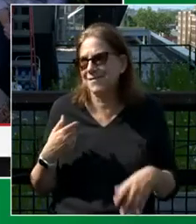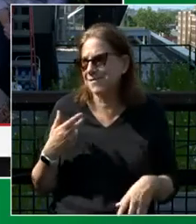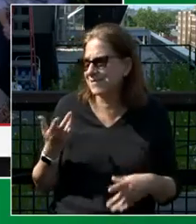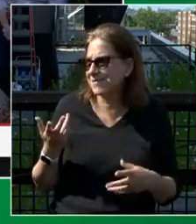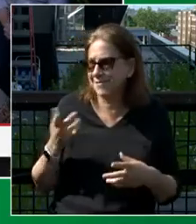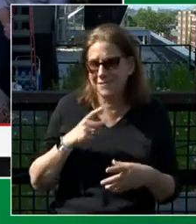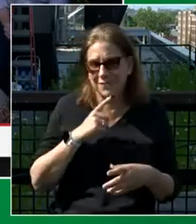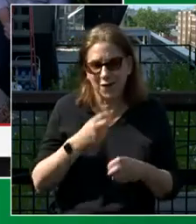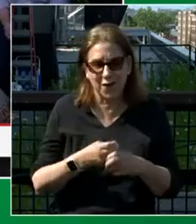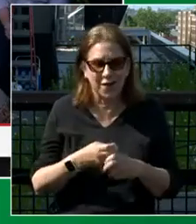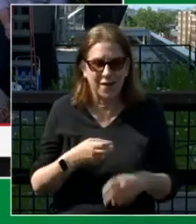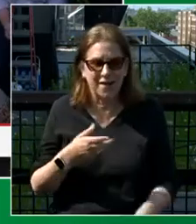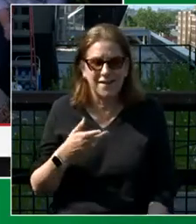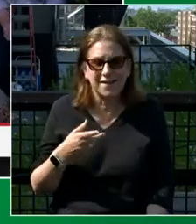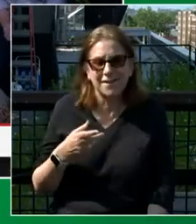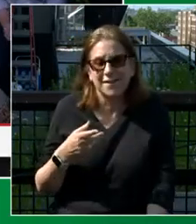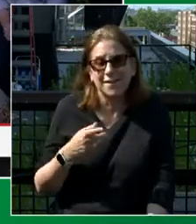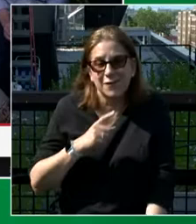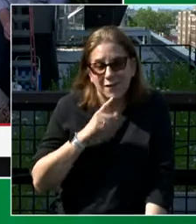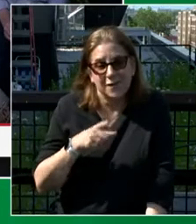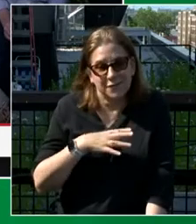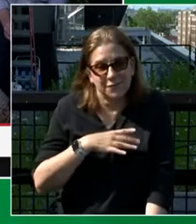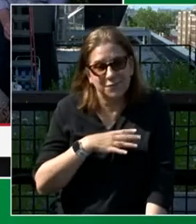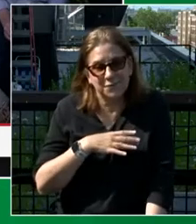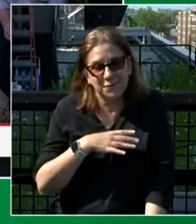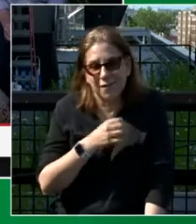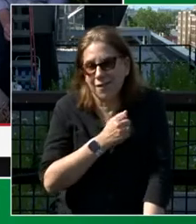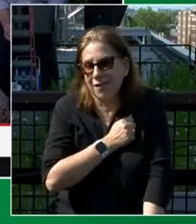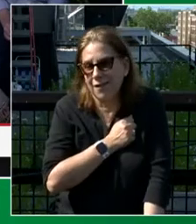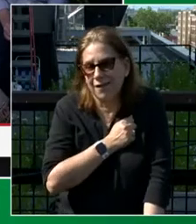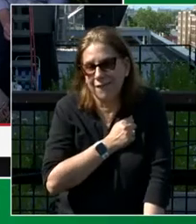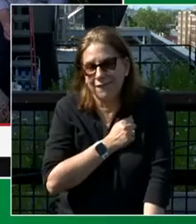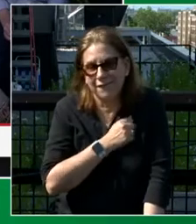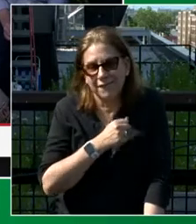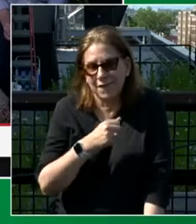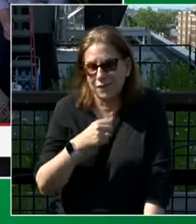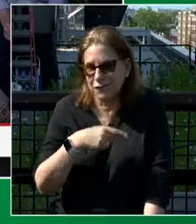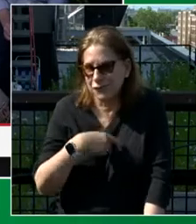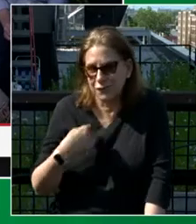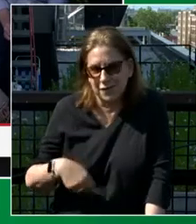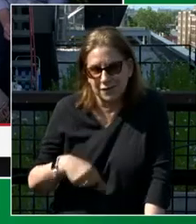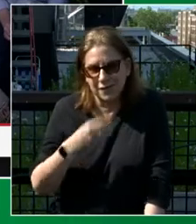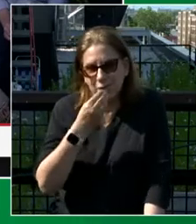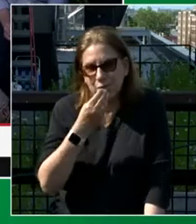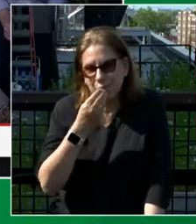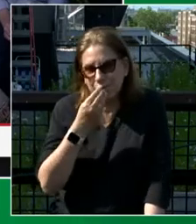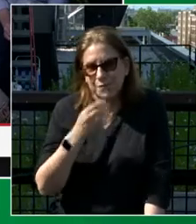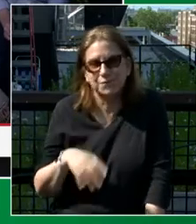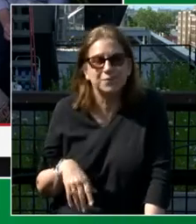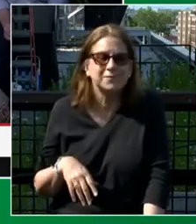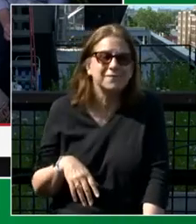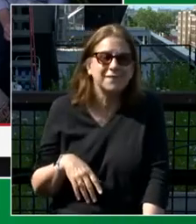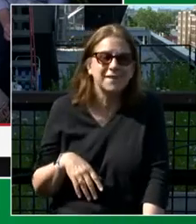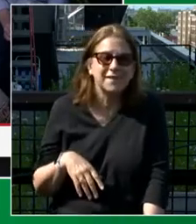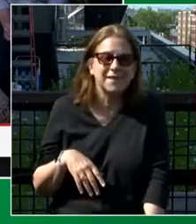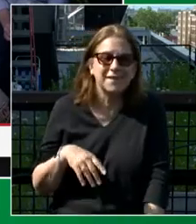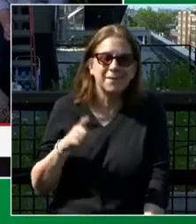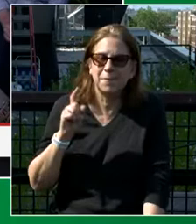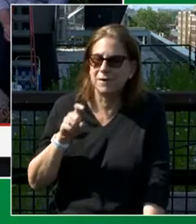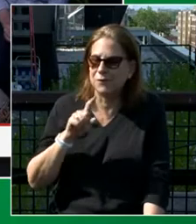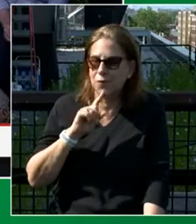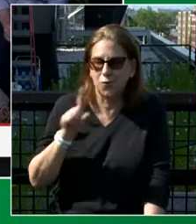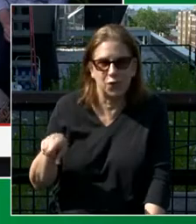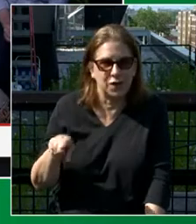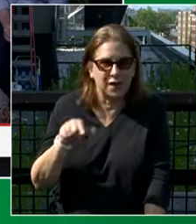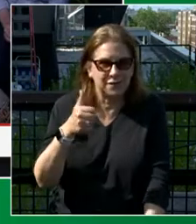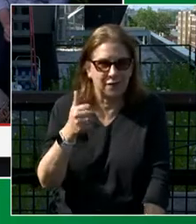if you are a fan of Lucky Danger like I am, you know that you have to get it in at 10 a.m., get your reservation in at 10 a.m., or you